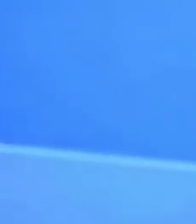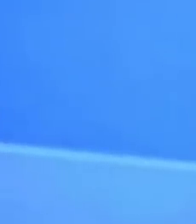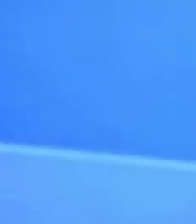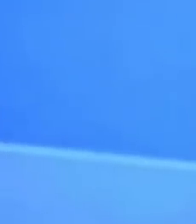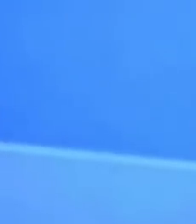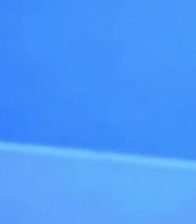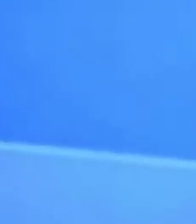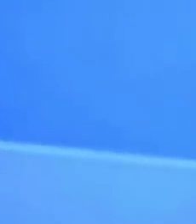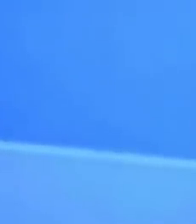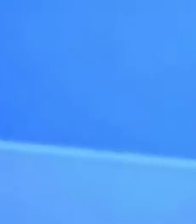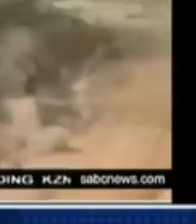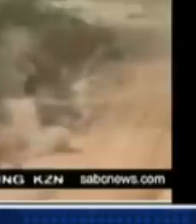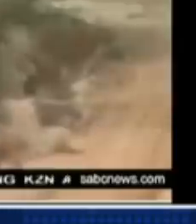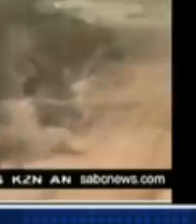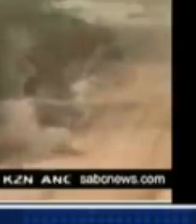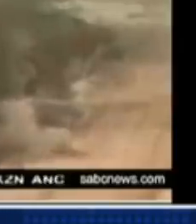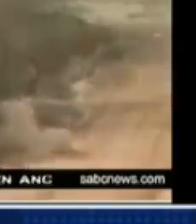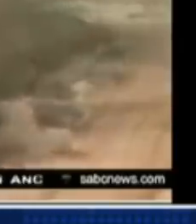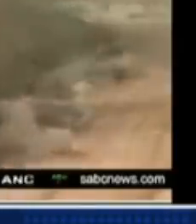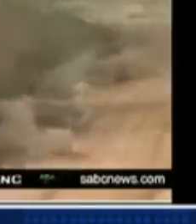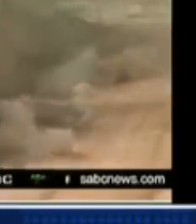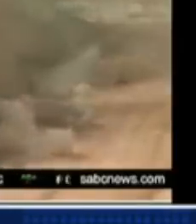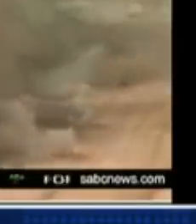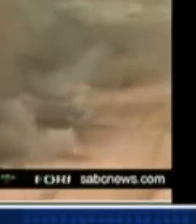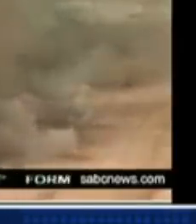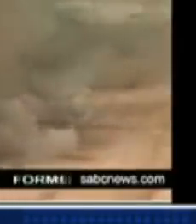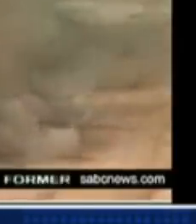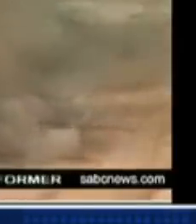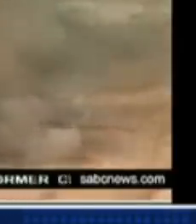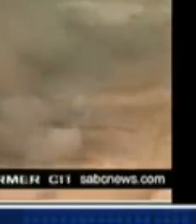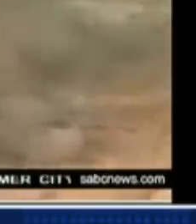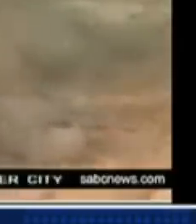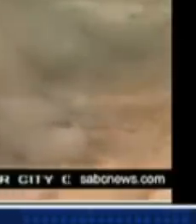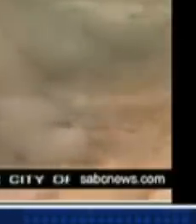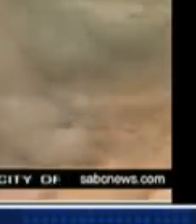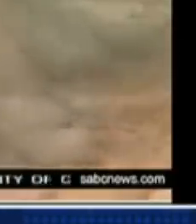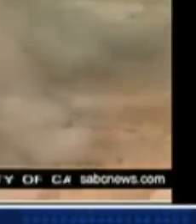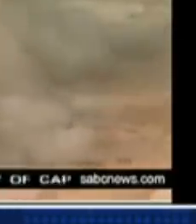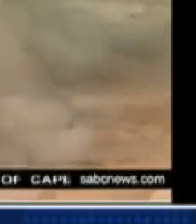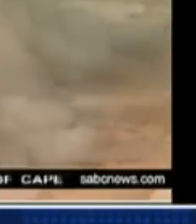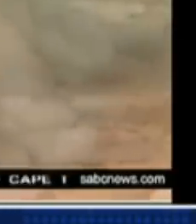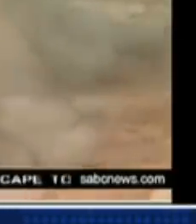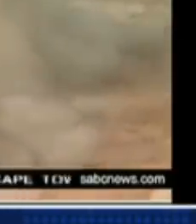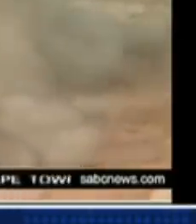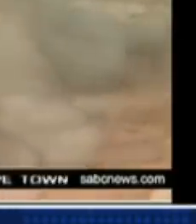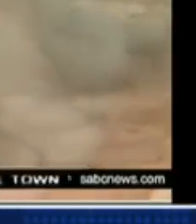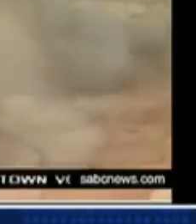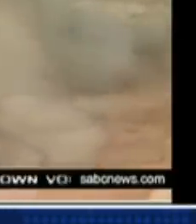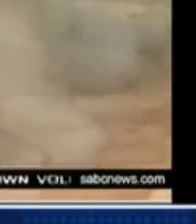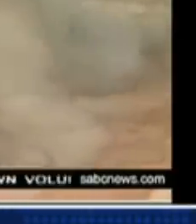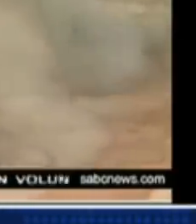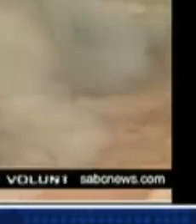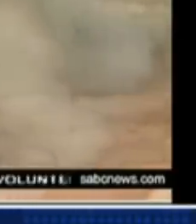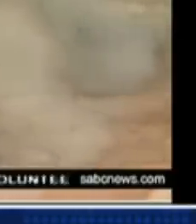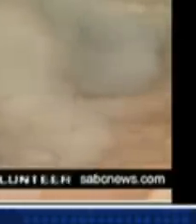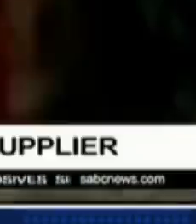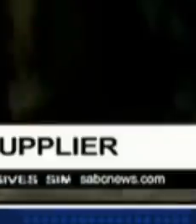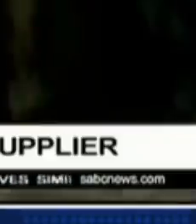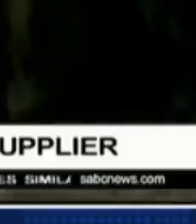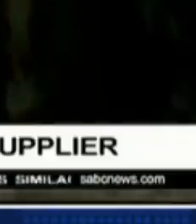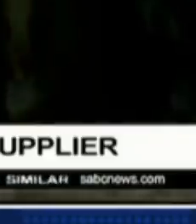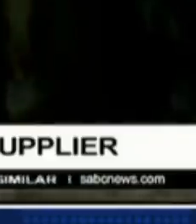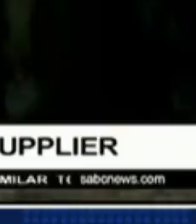phenomenon that has been going on for years, and absolutely nothing has happened. Over the years, we've gone